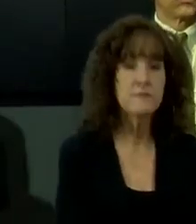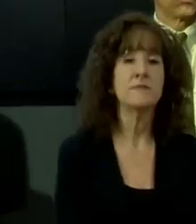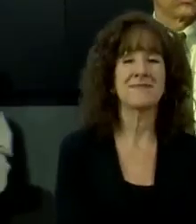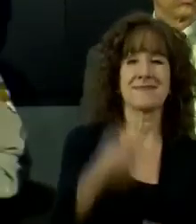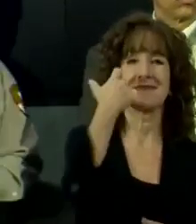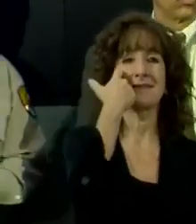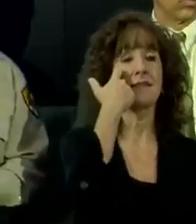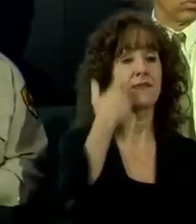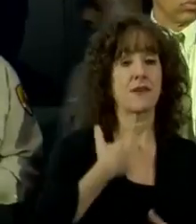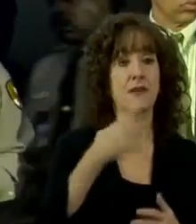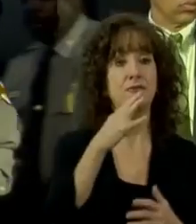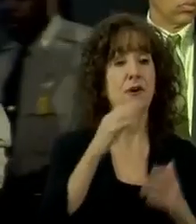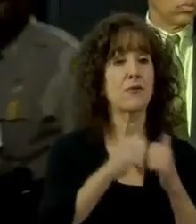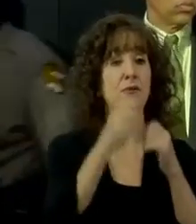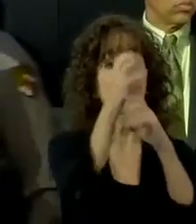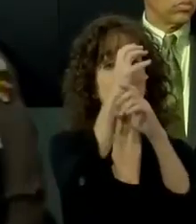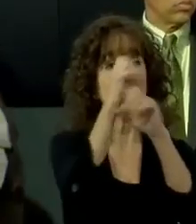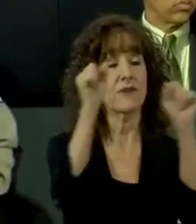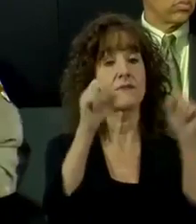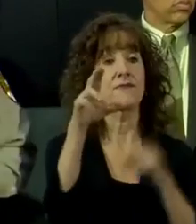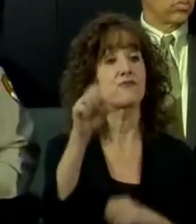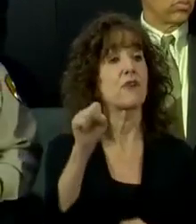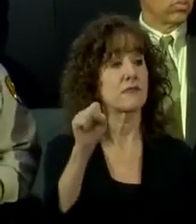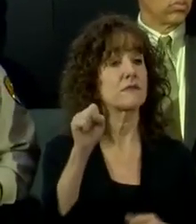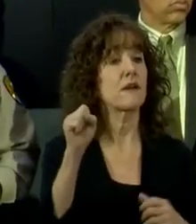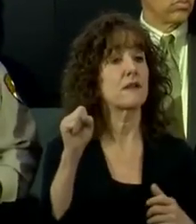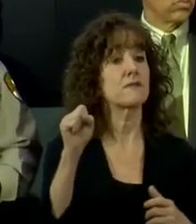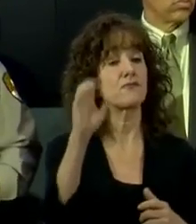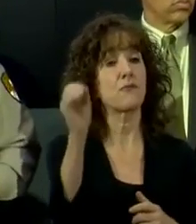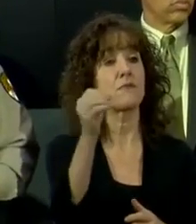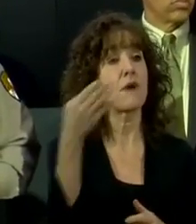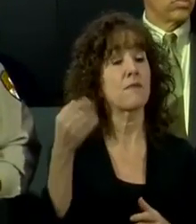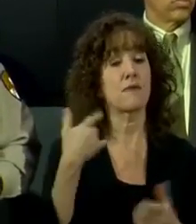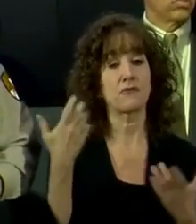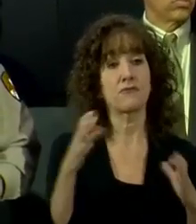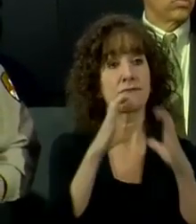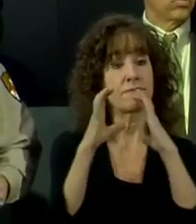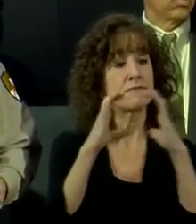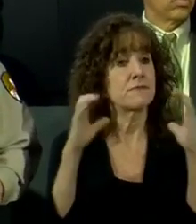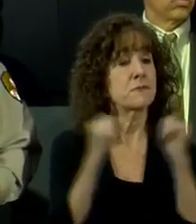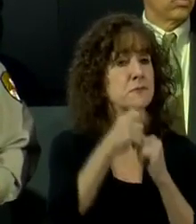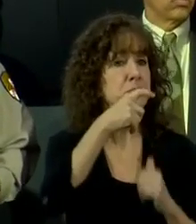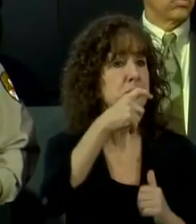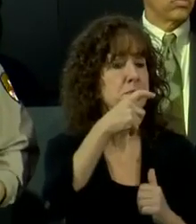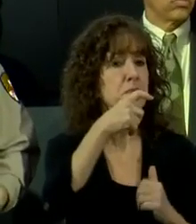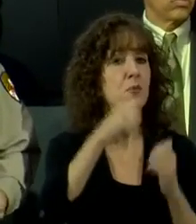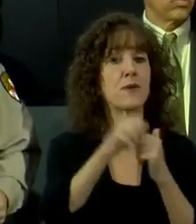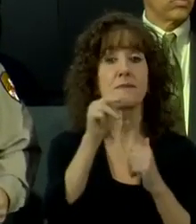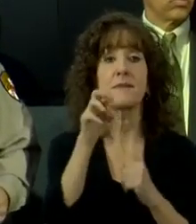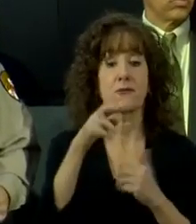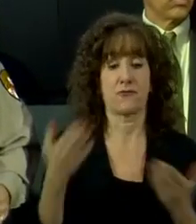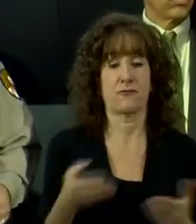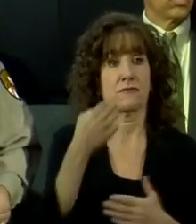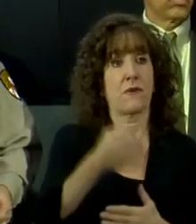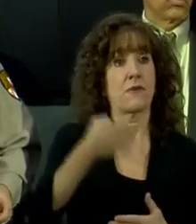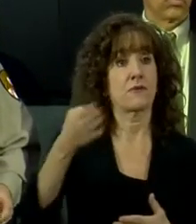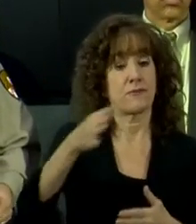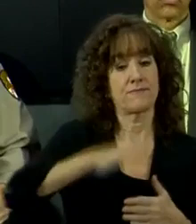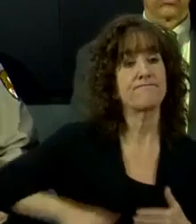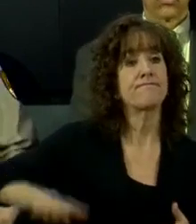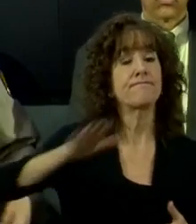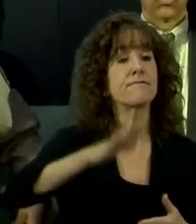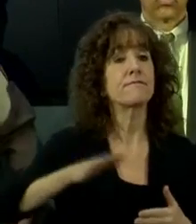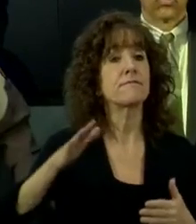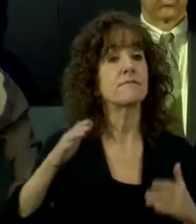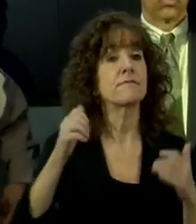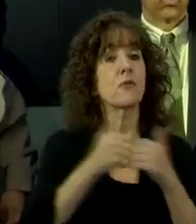Just recently, I spoke with the President of the United States. I've also been in communication with the Mayor of Baltimore, with